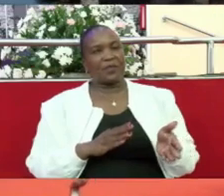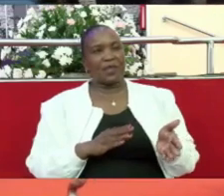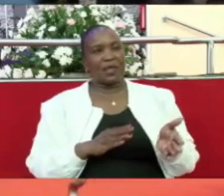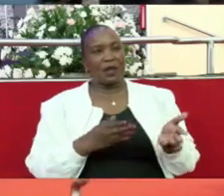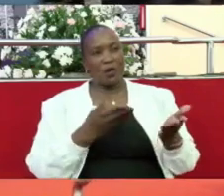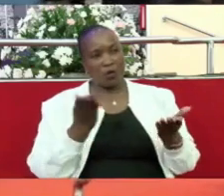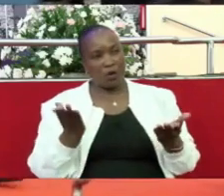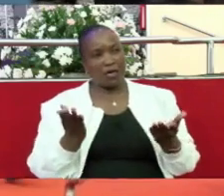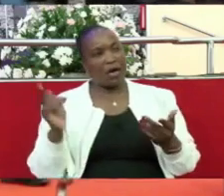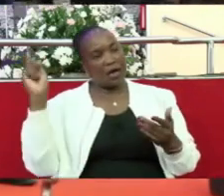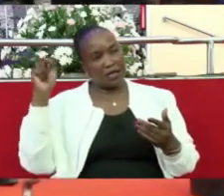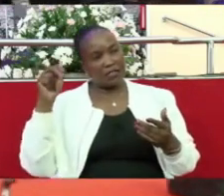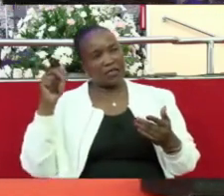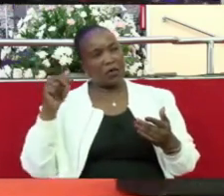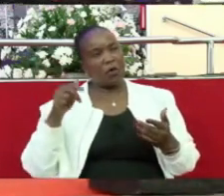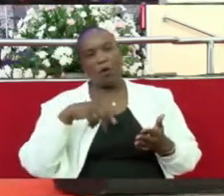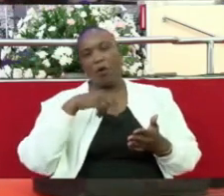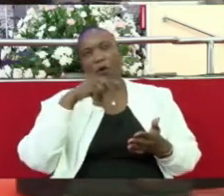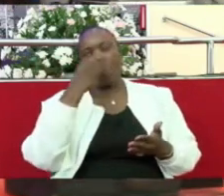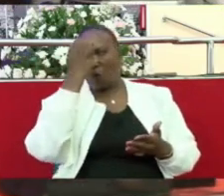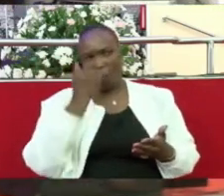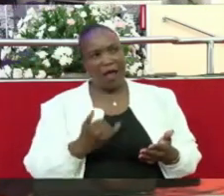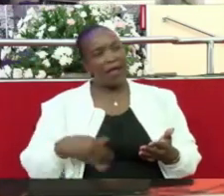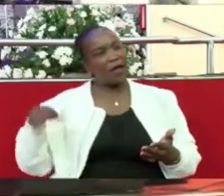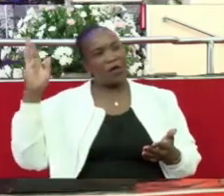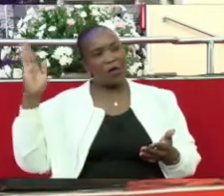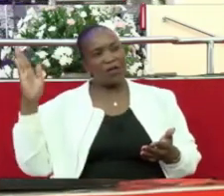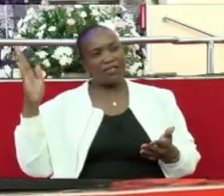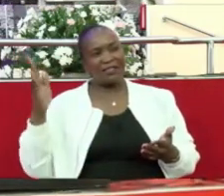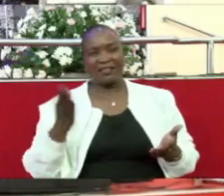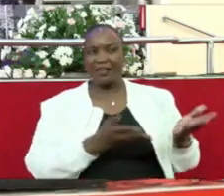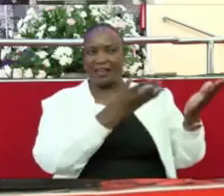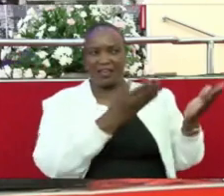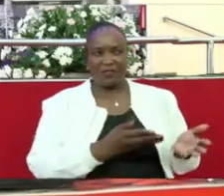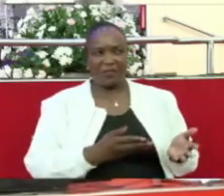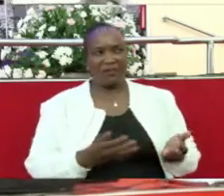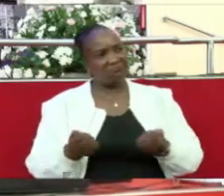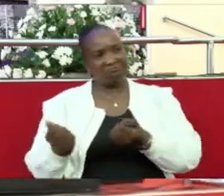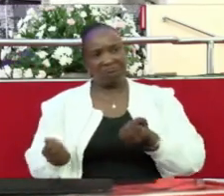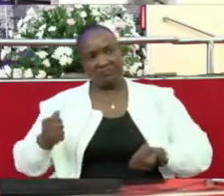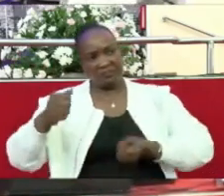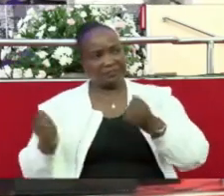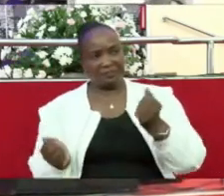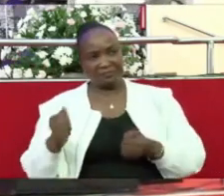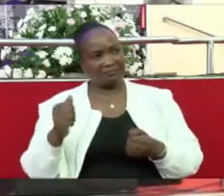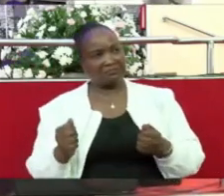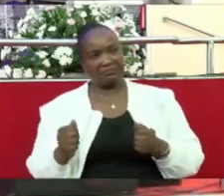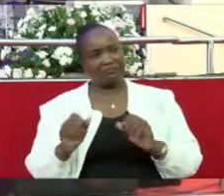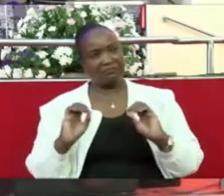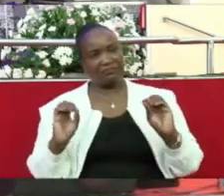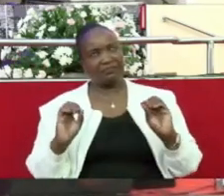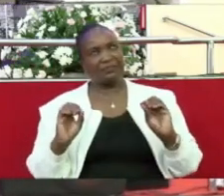Yet I have worked so hard. Yet there is someone else who has not worked as hard as I have. Yet they